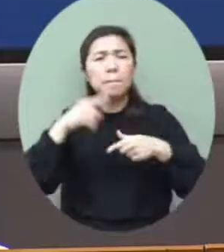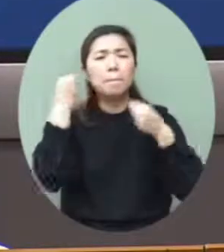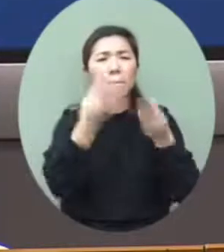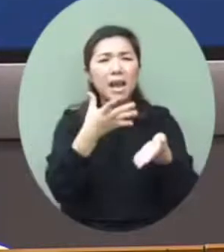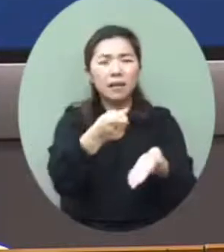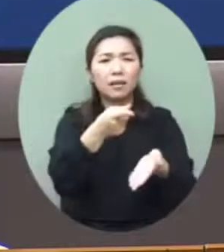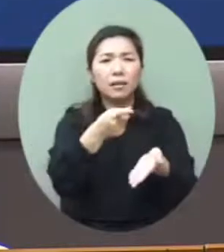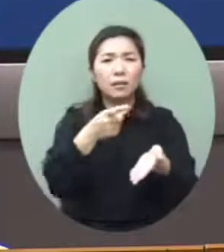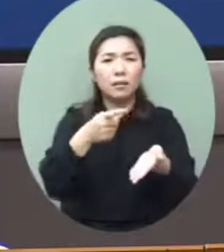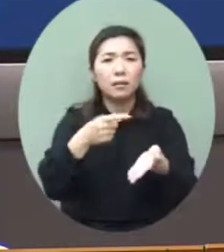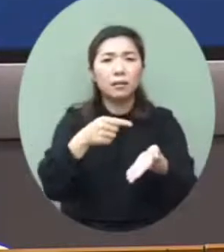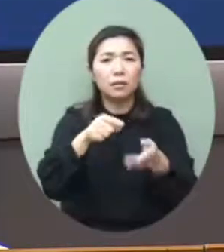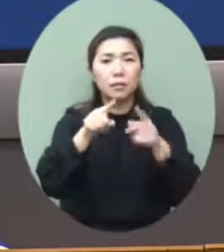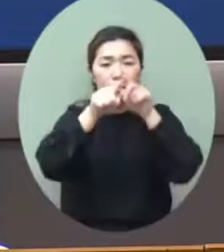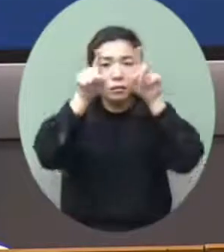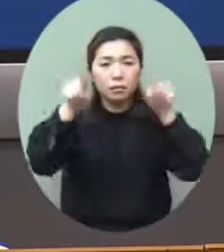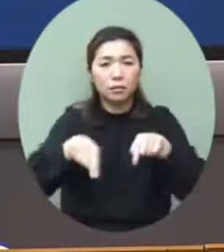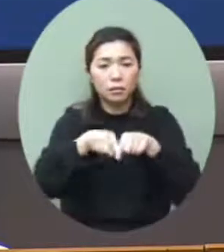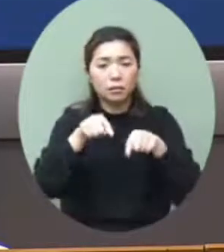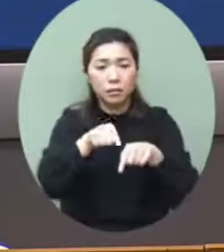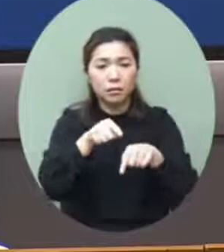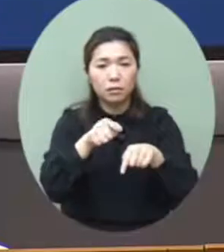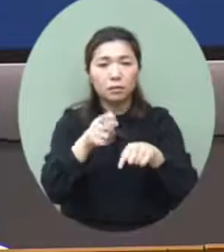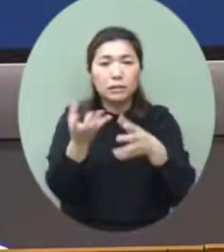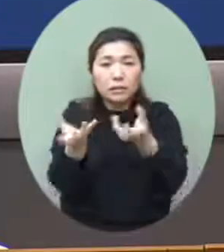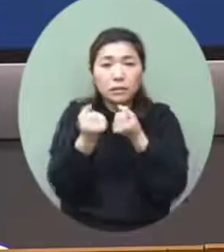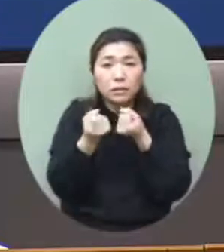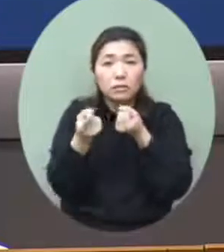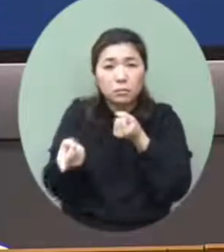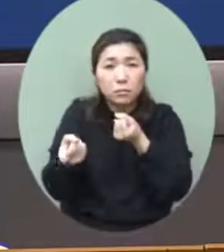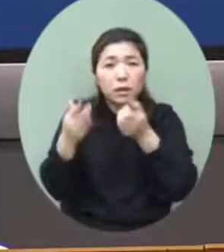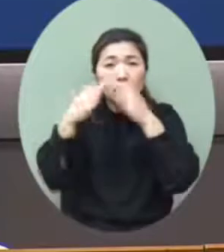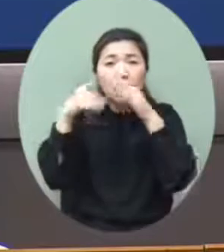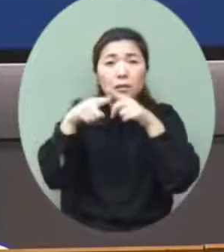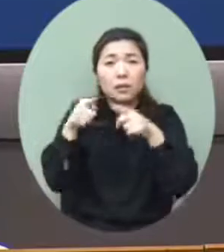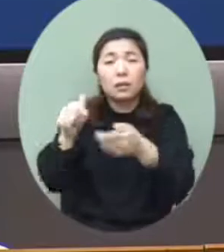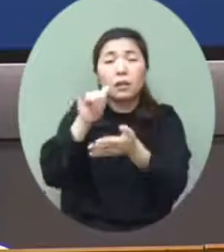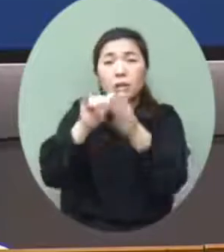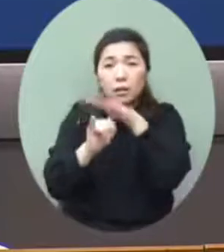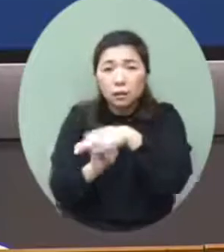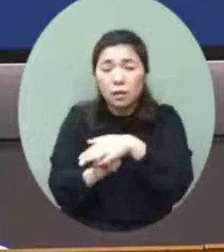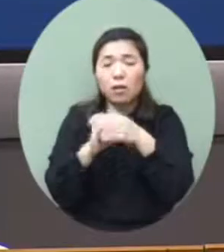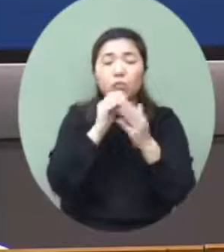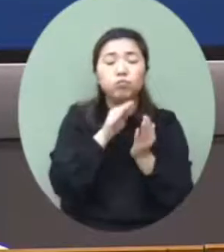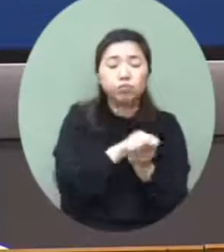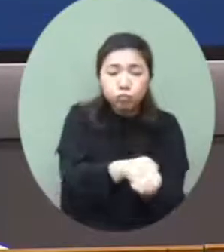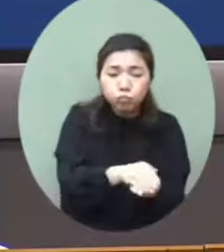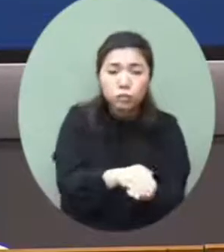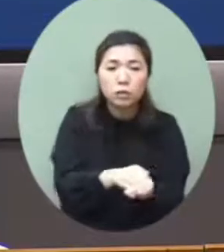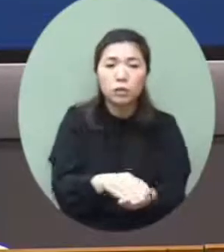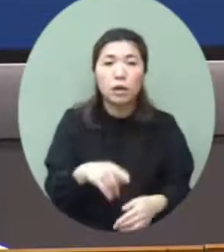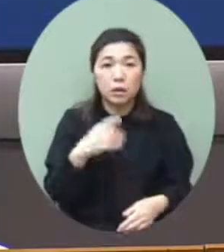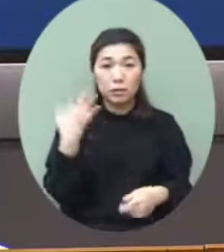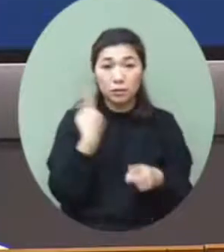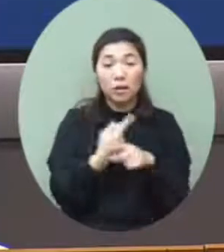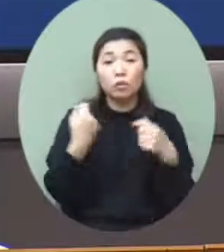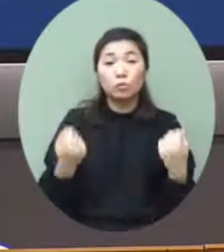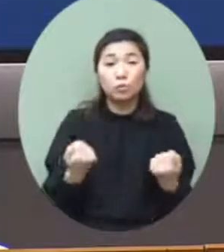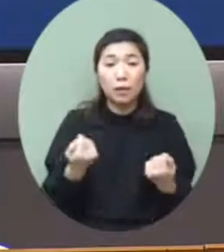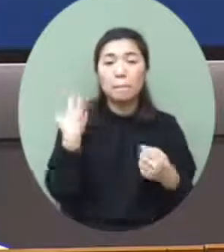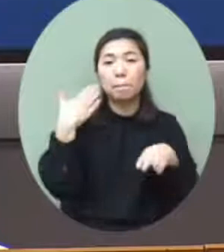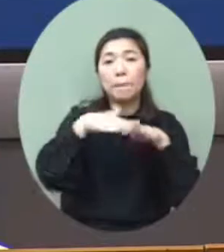mortuaries without a death certificate issued by a doctor. We will try to make